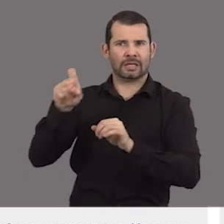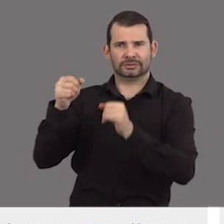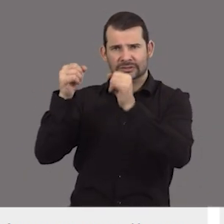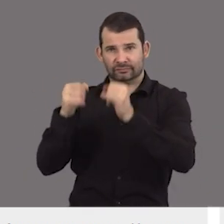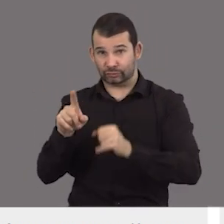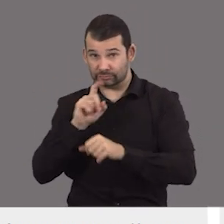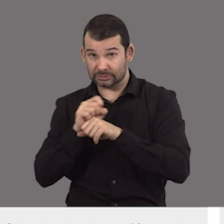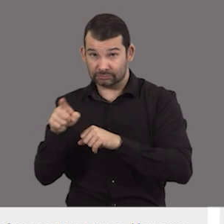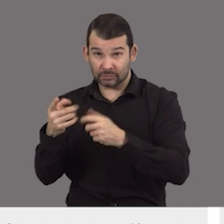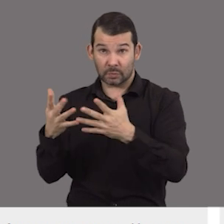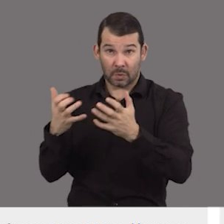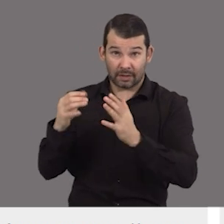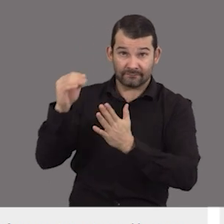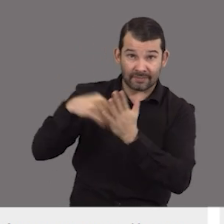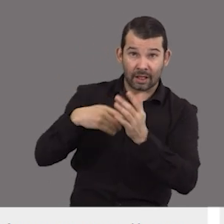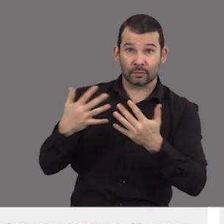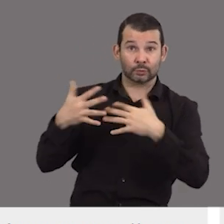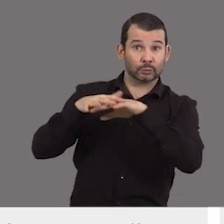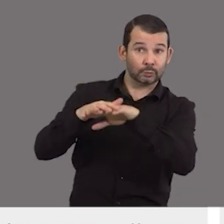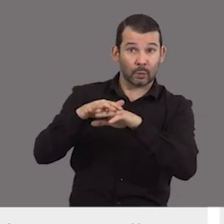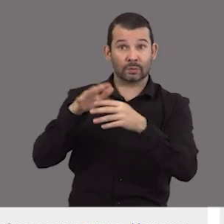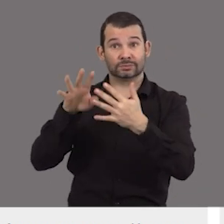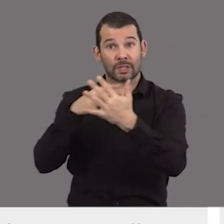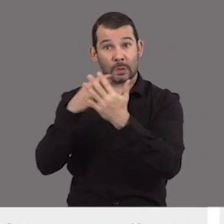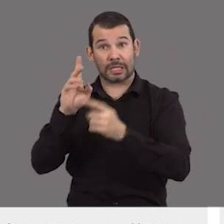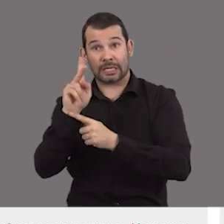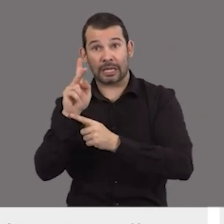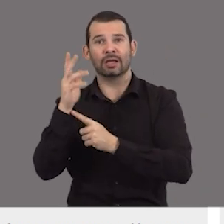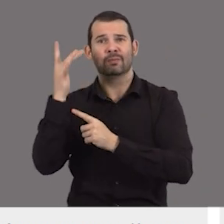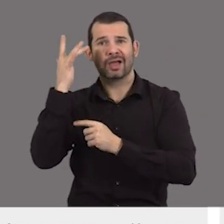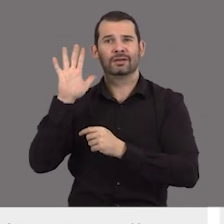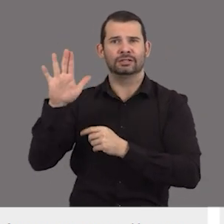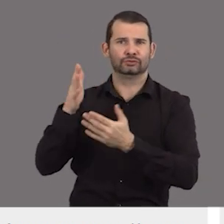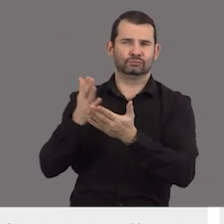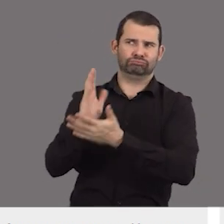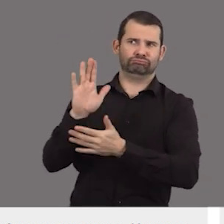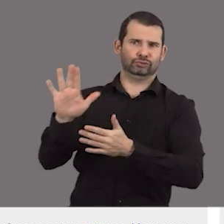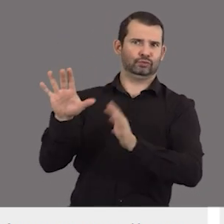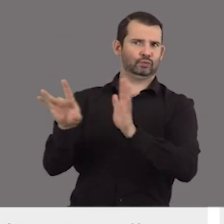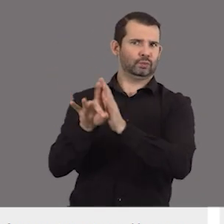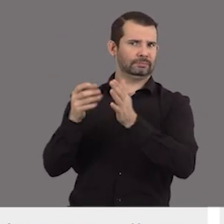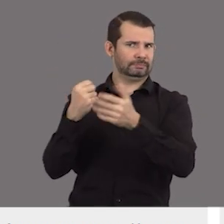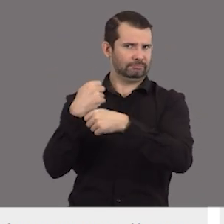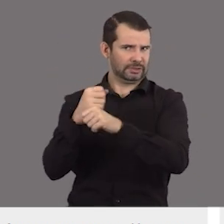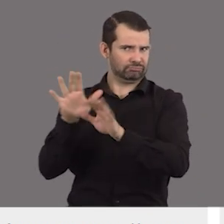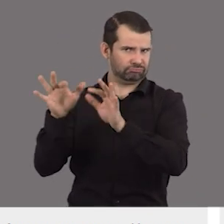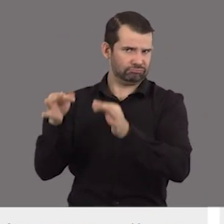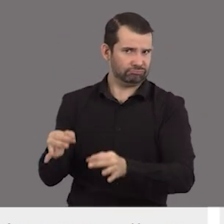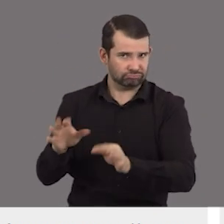important to ask individuals if they want to file a joint Schedule K. It is their choice to make.